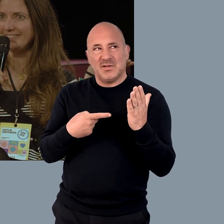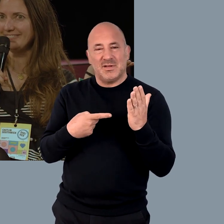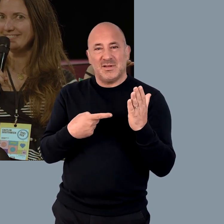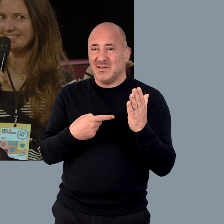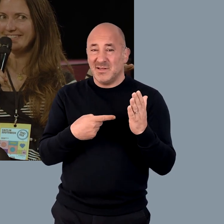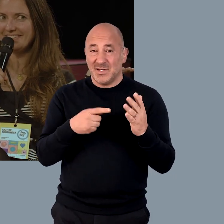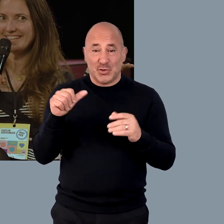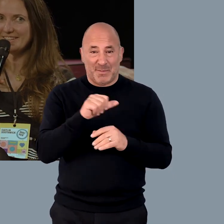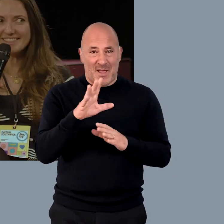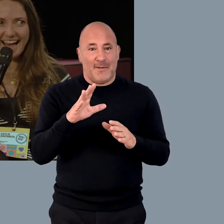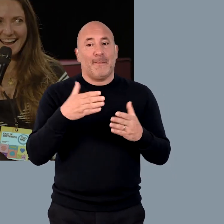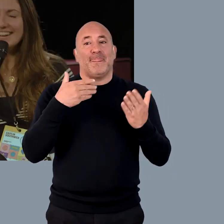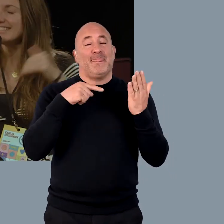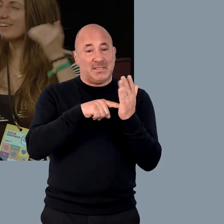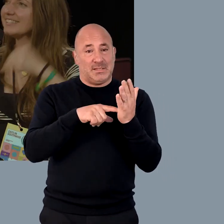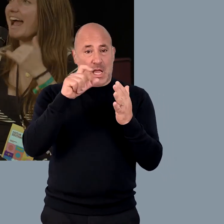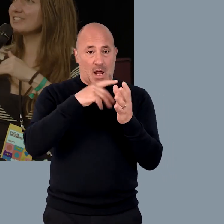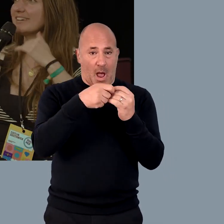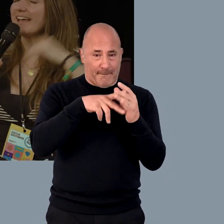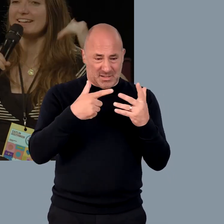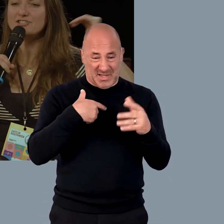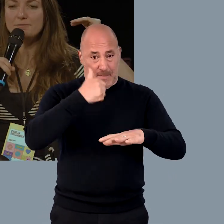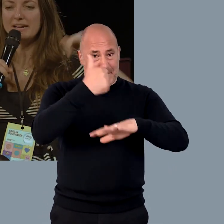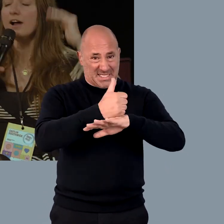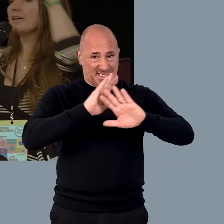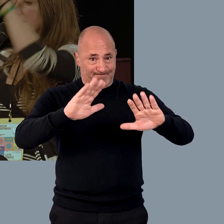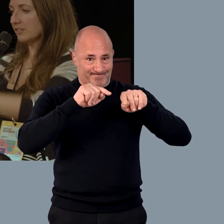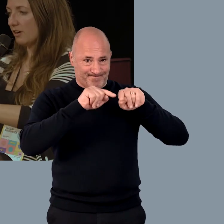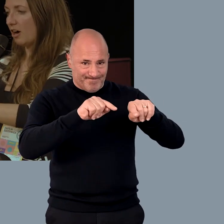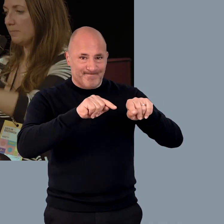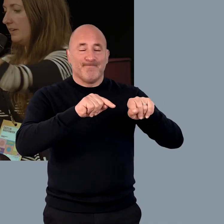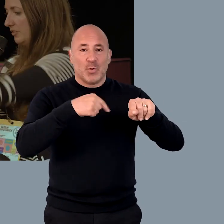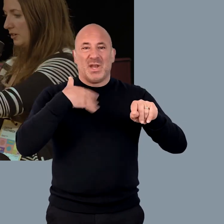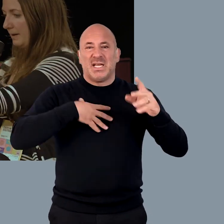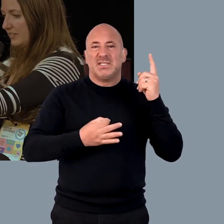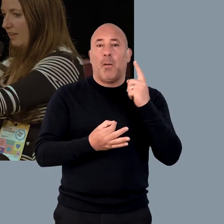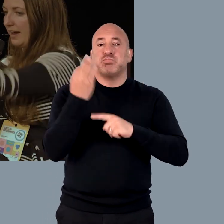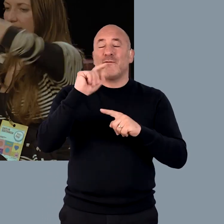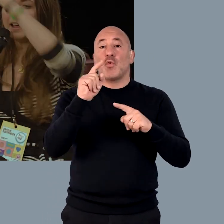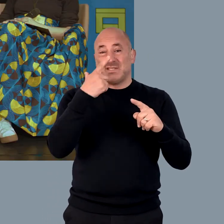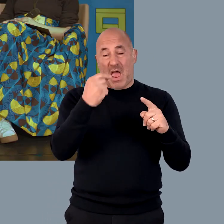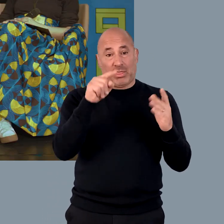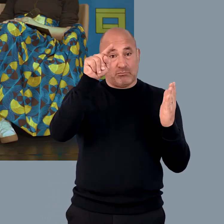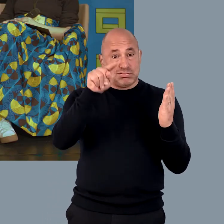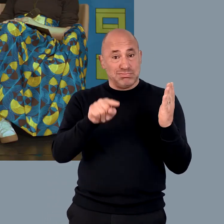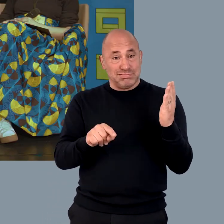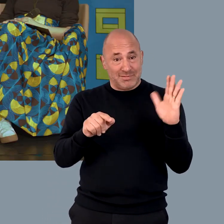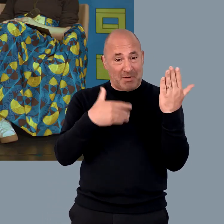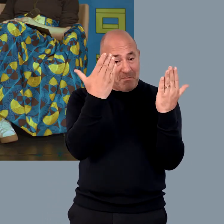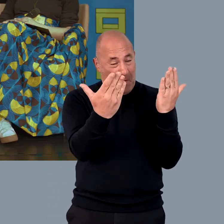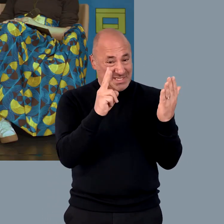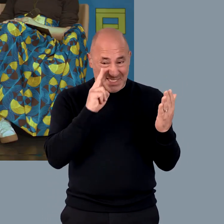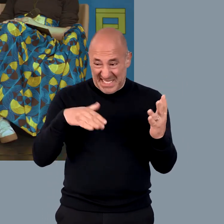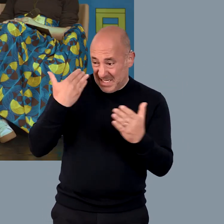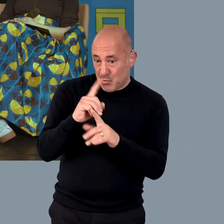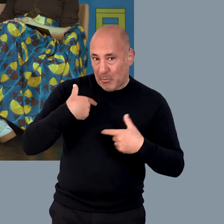cool. What are we going to do with that? So it's actually like it should be, here's our carbon, here's our baseline. Now, here are the things